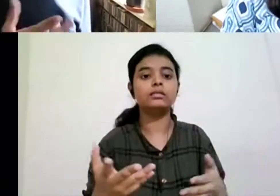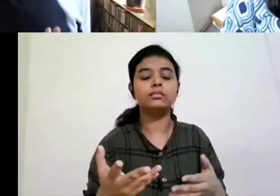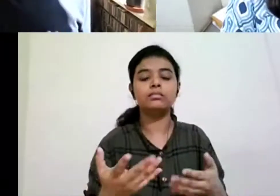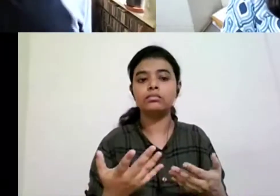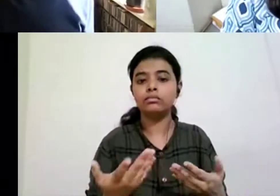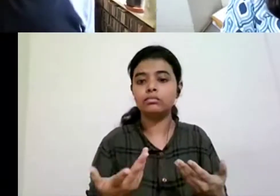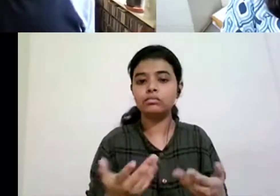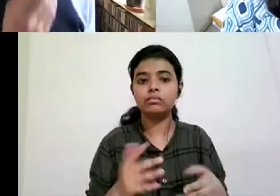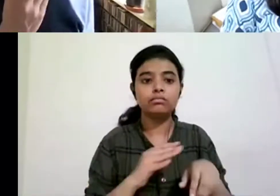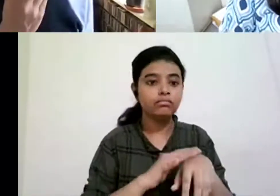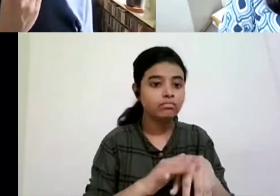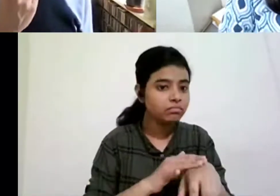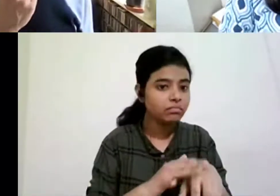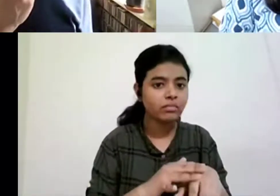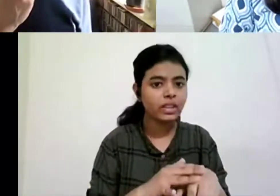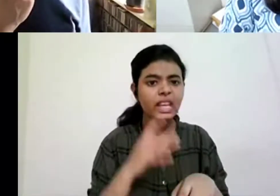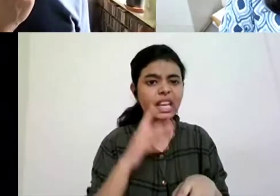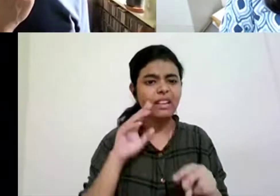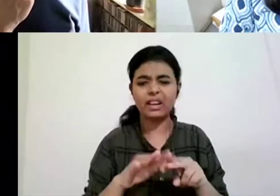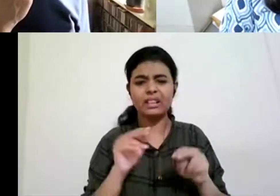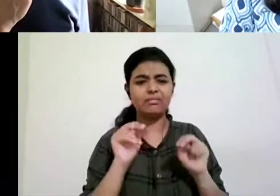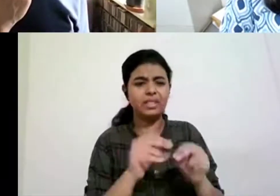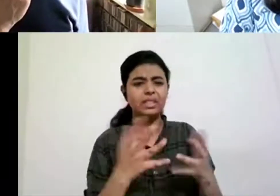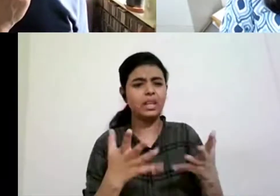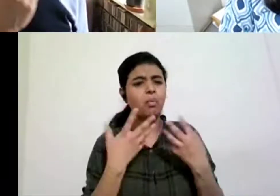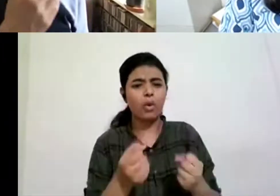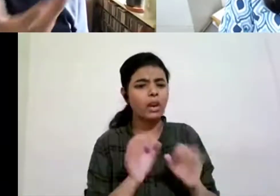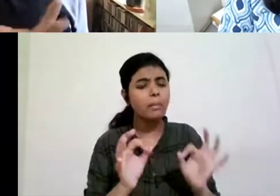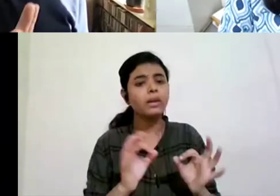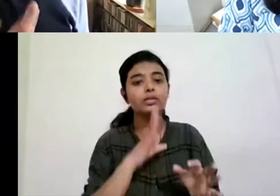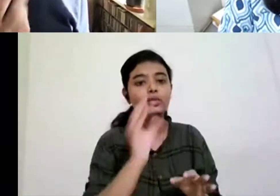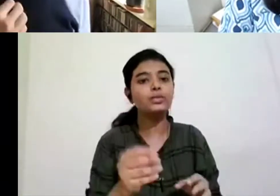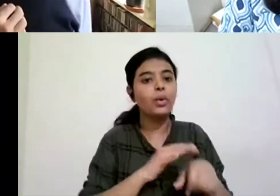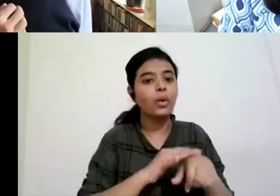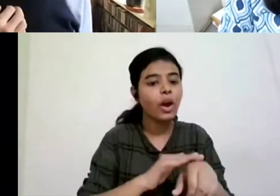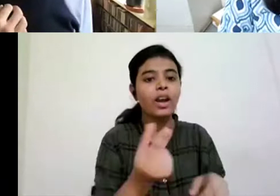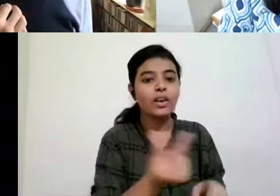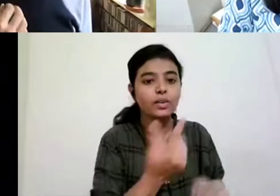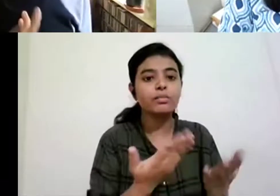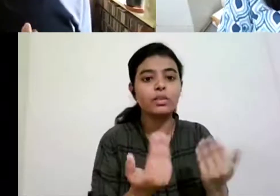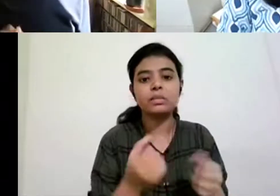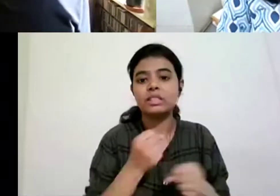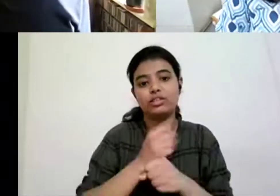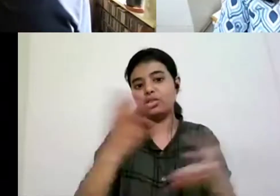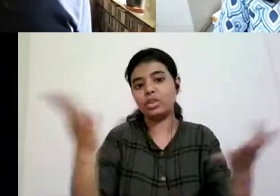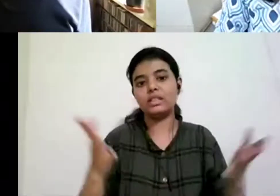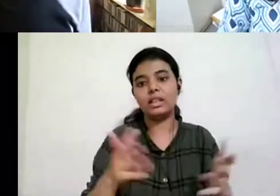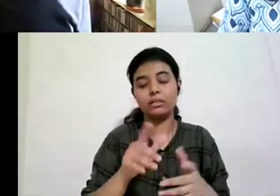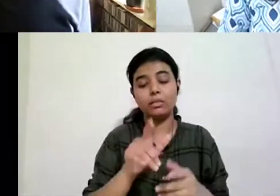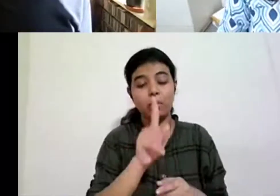offerings, even if they don't need it. But of course, we can't generalize again.